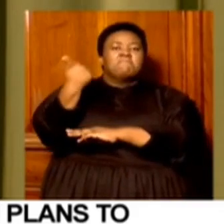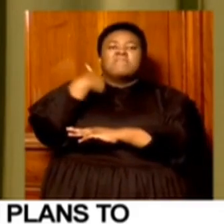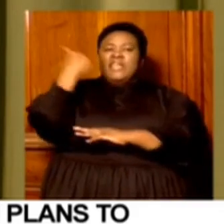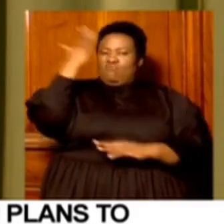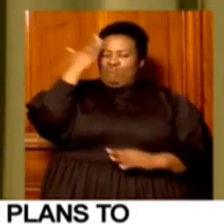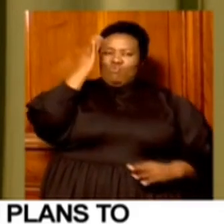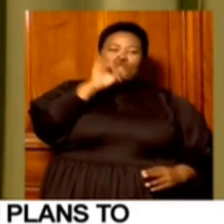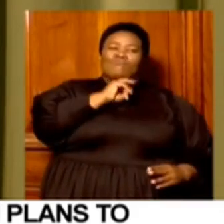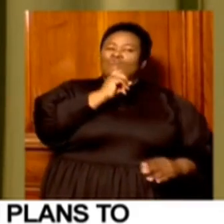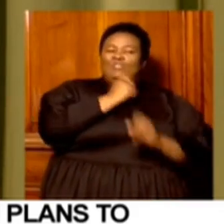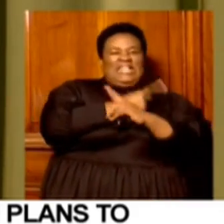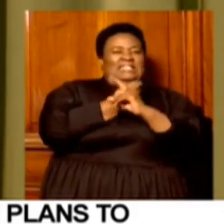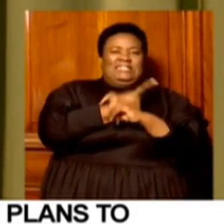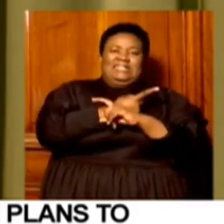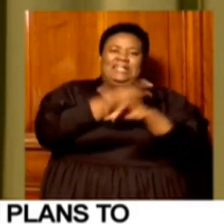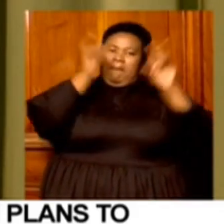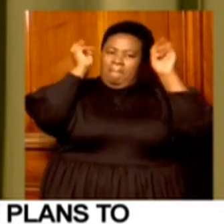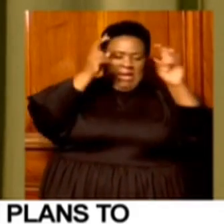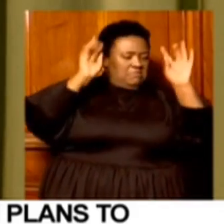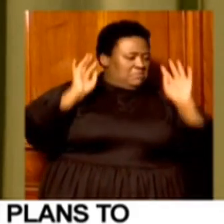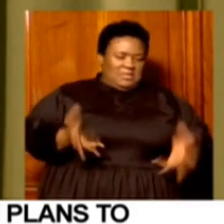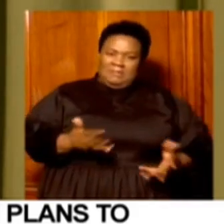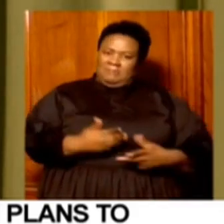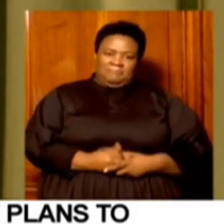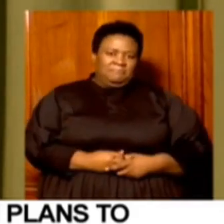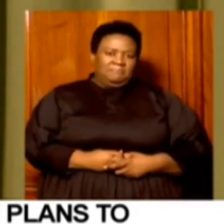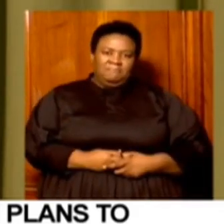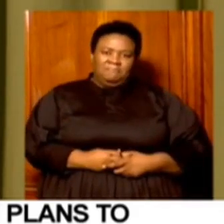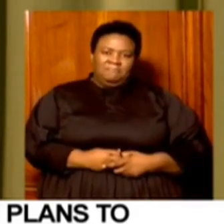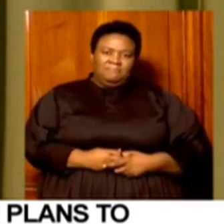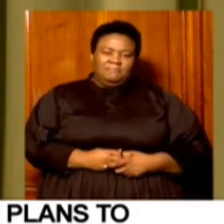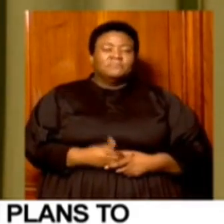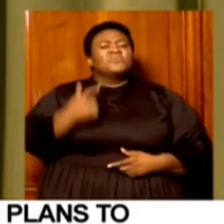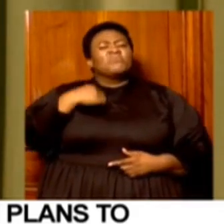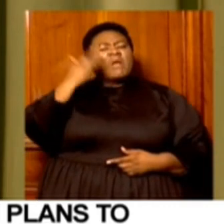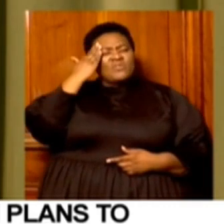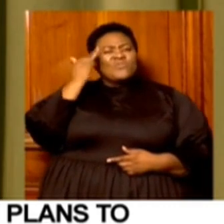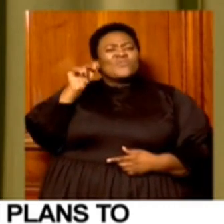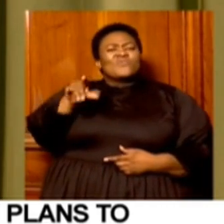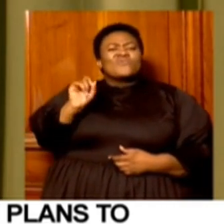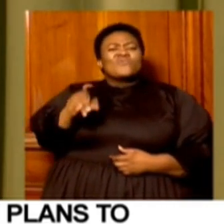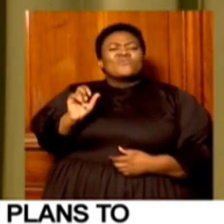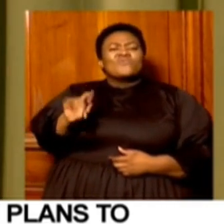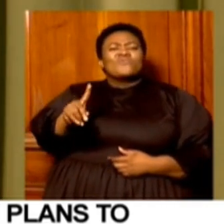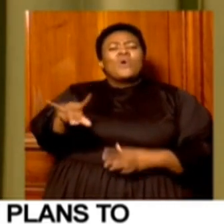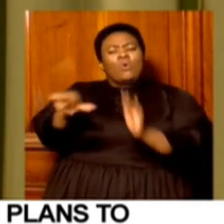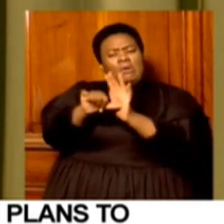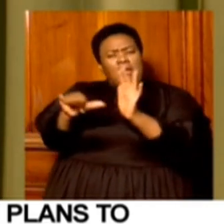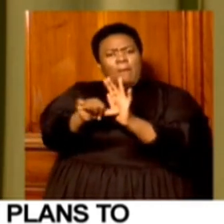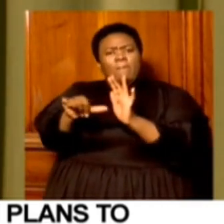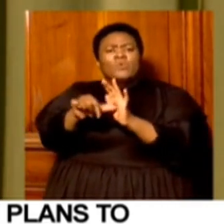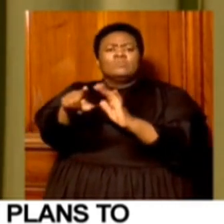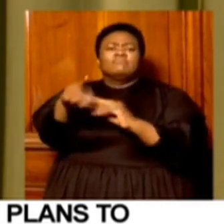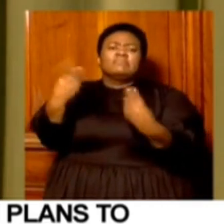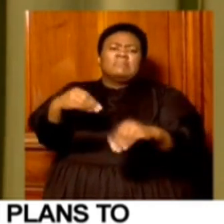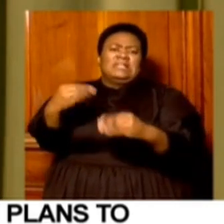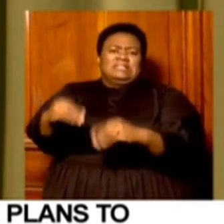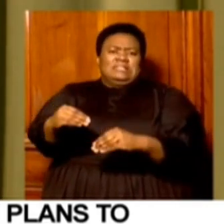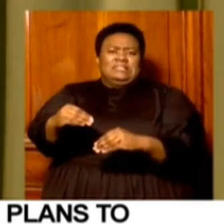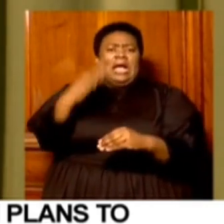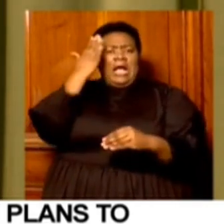transport other than a taxi and a bus. So I know what it means. And that a